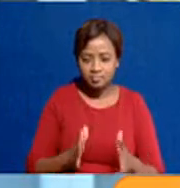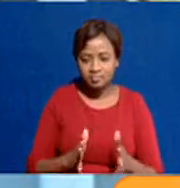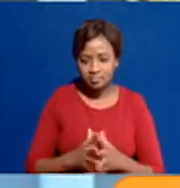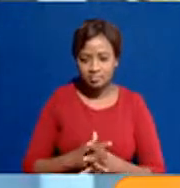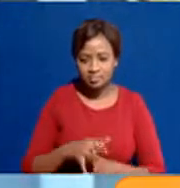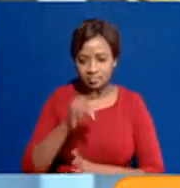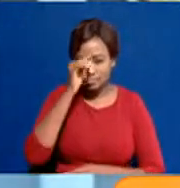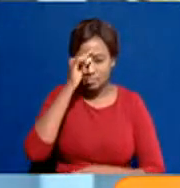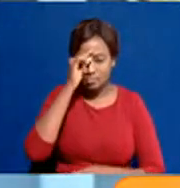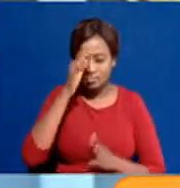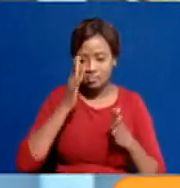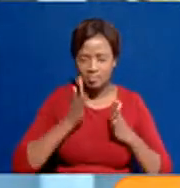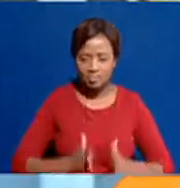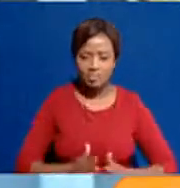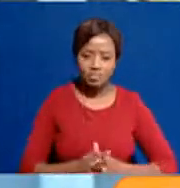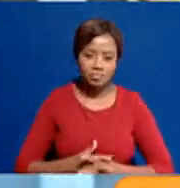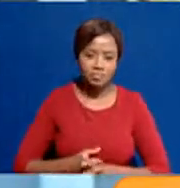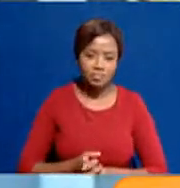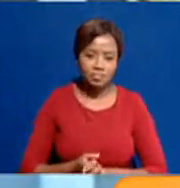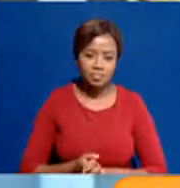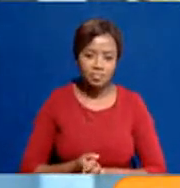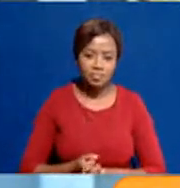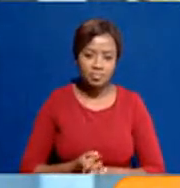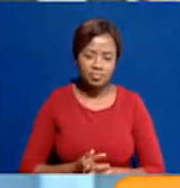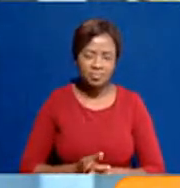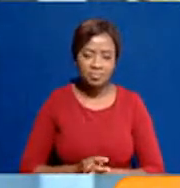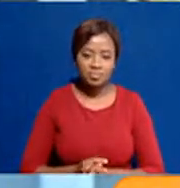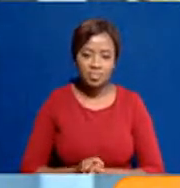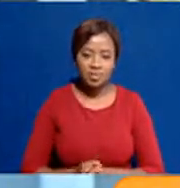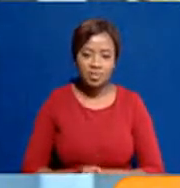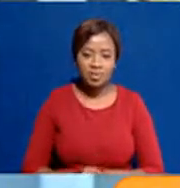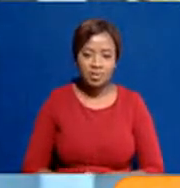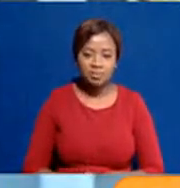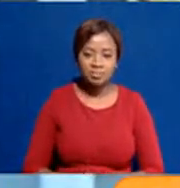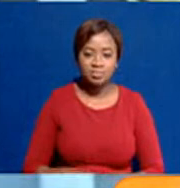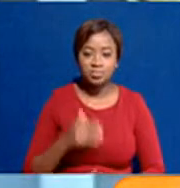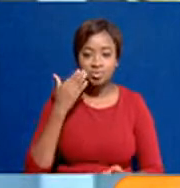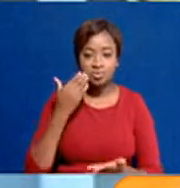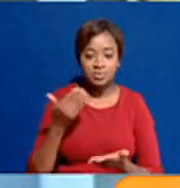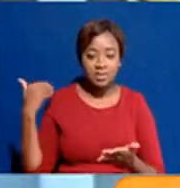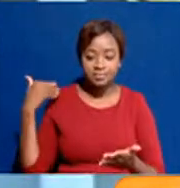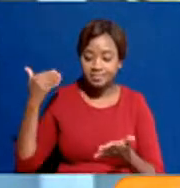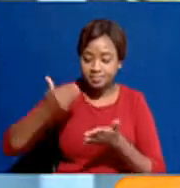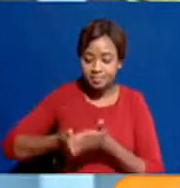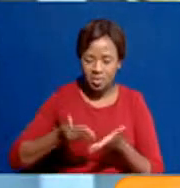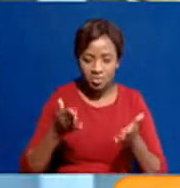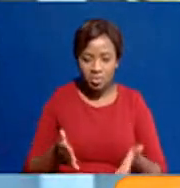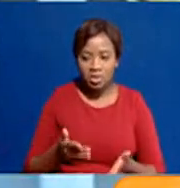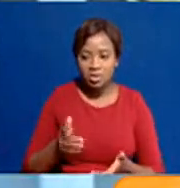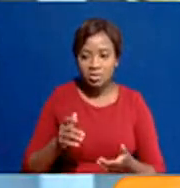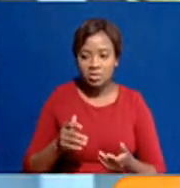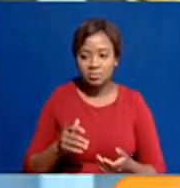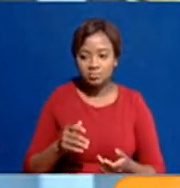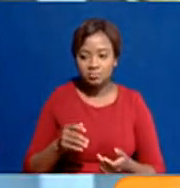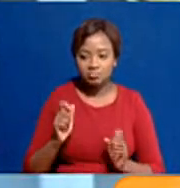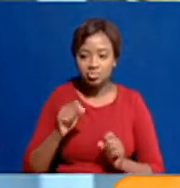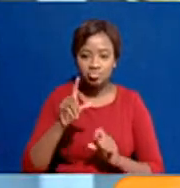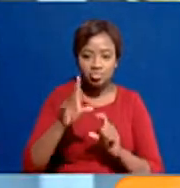region. And we're still struggling with that. Up to now, you find